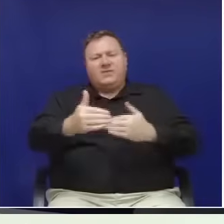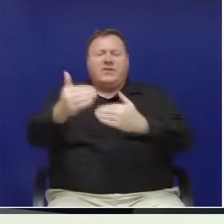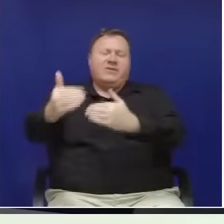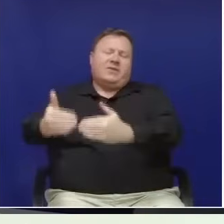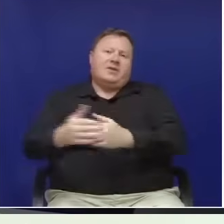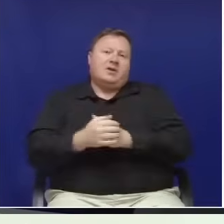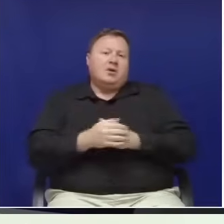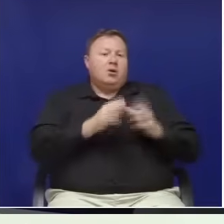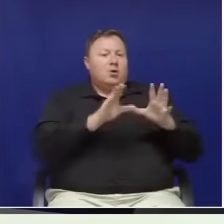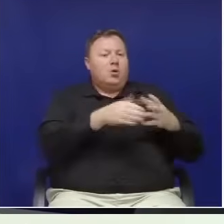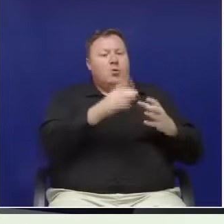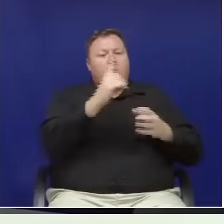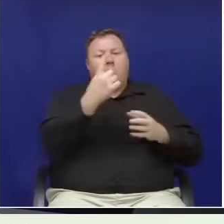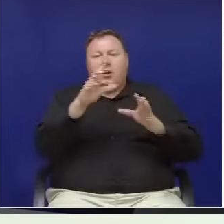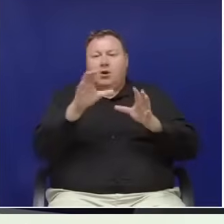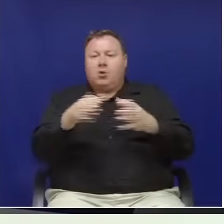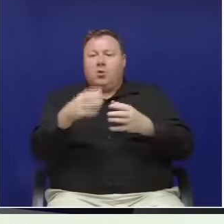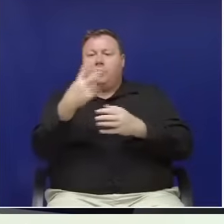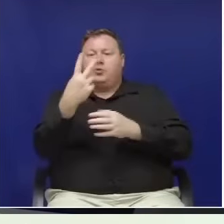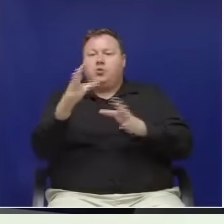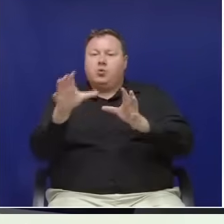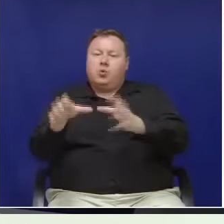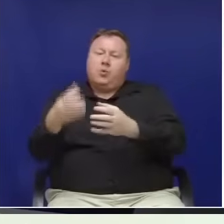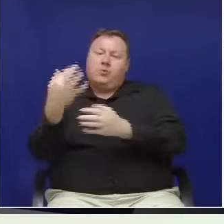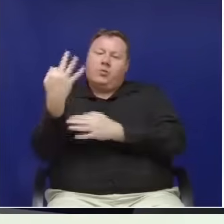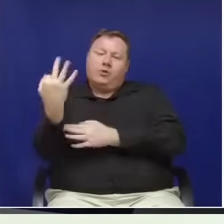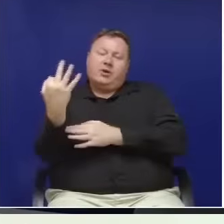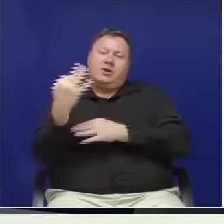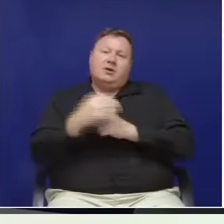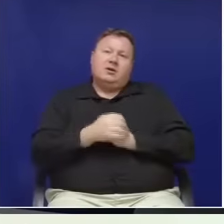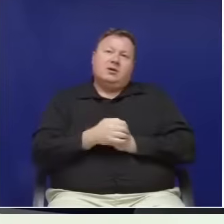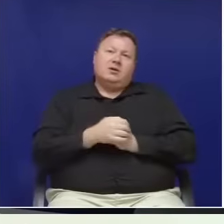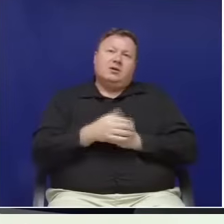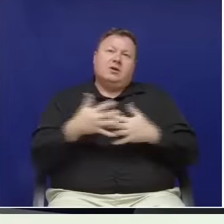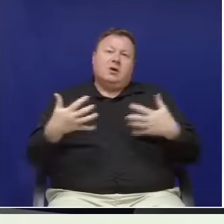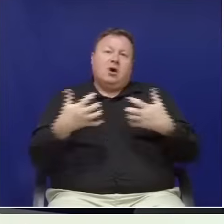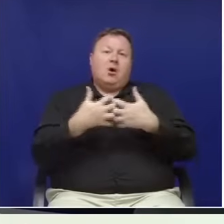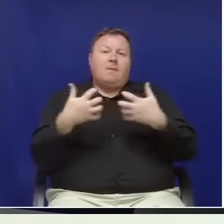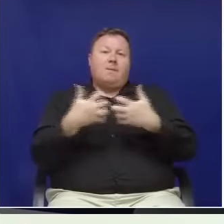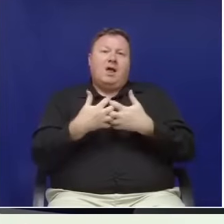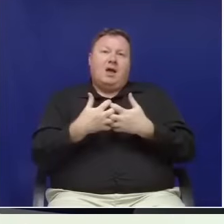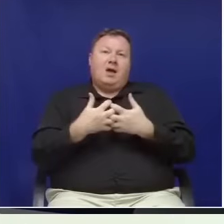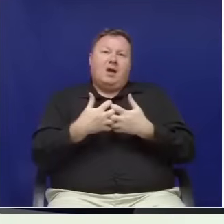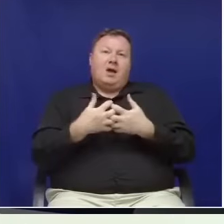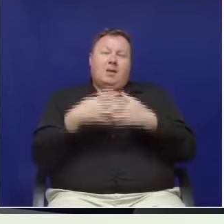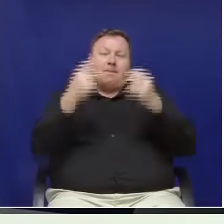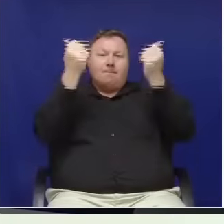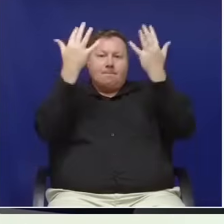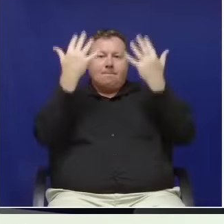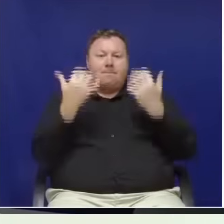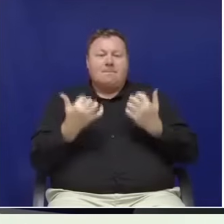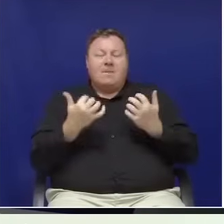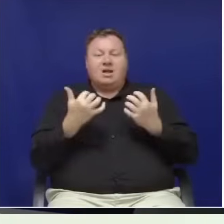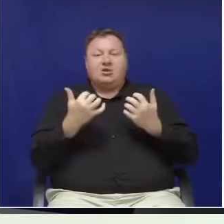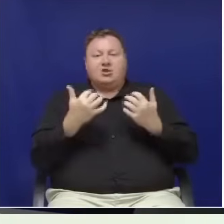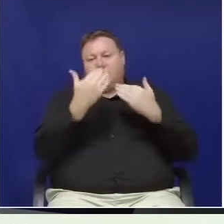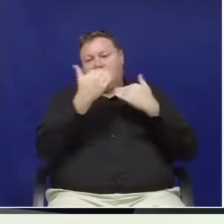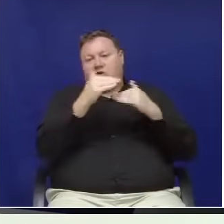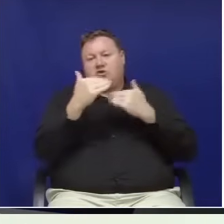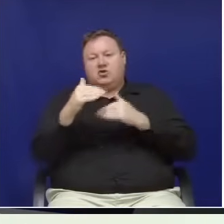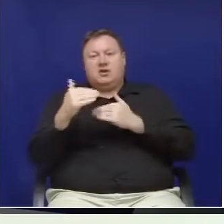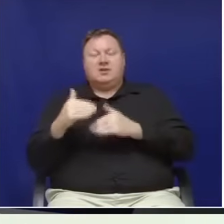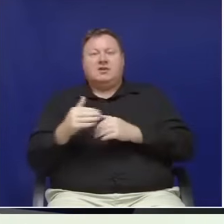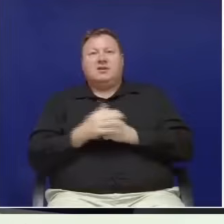group 1, a group 2, and a group 3, so that we comply to the budget constraints we do